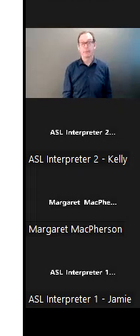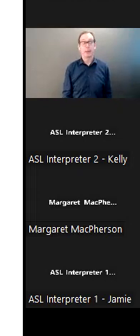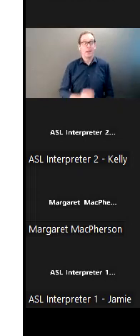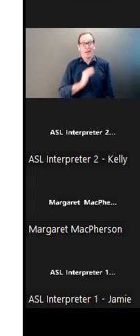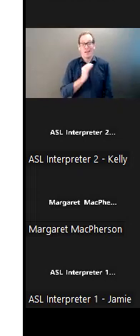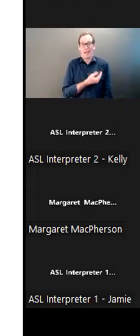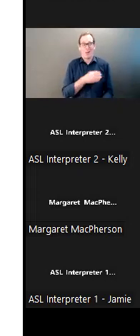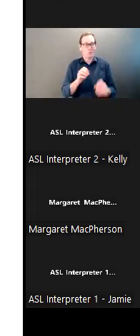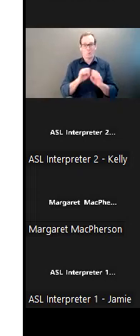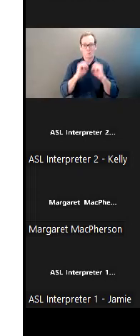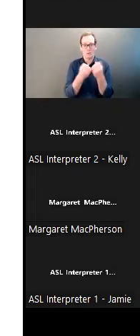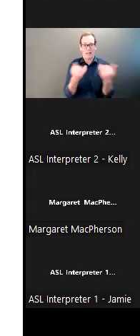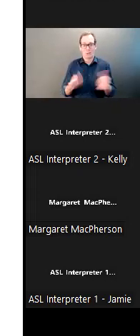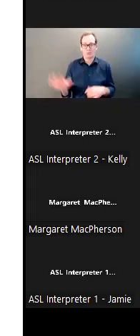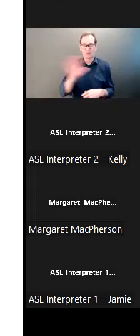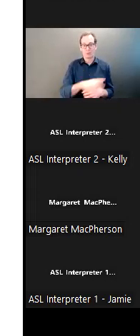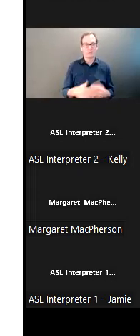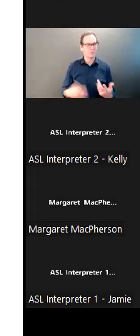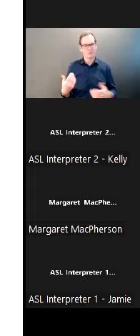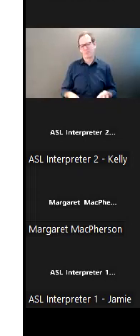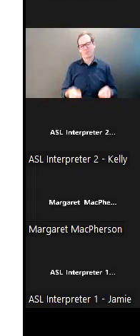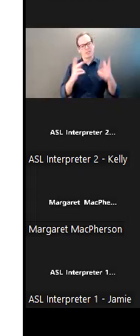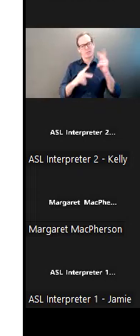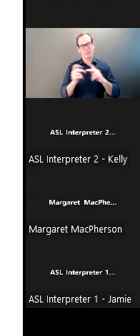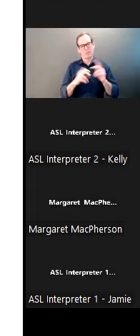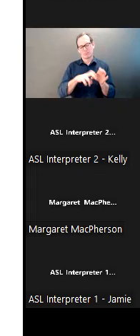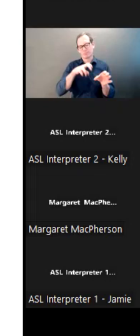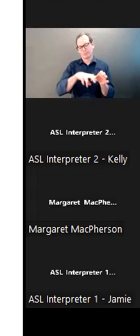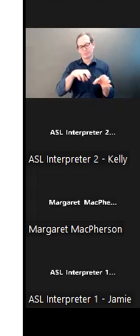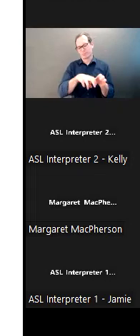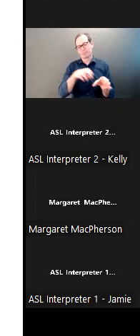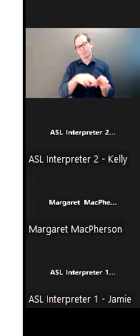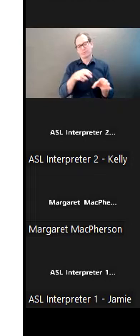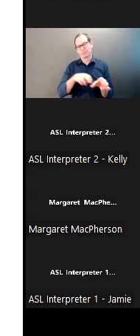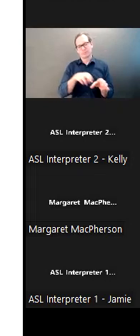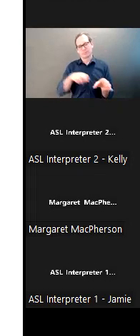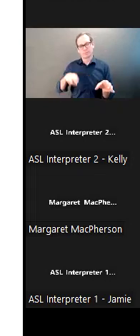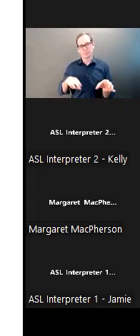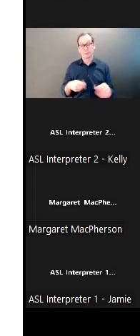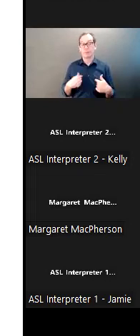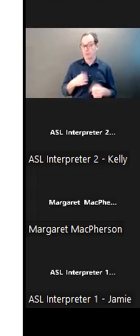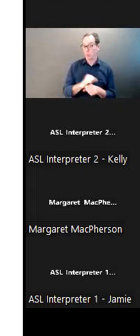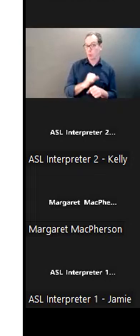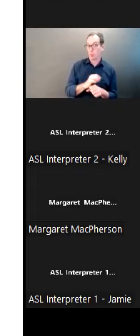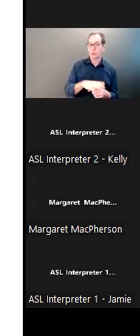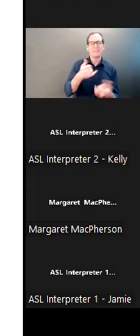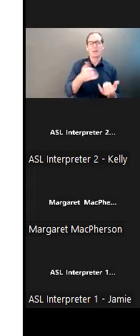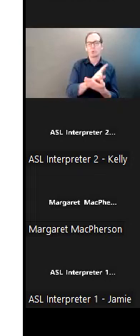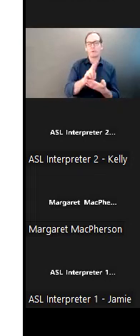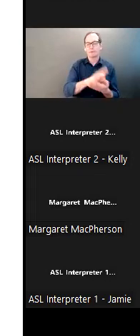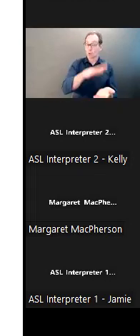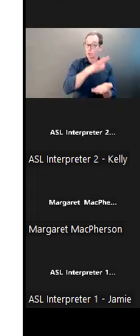leaving in droves. I work in a school of nursing, and I would say this is one of the major concerns right now, is that we are losing